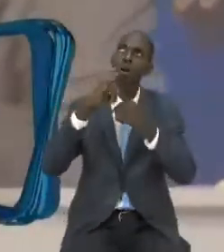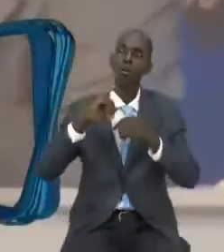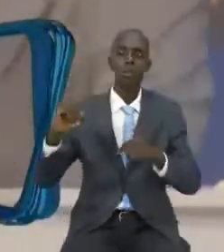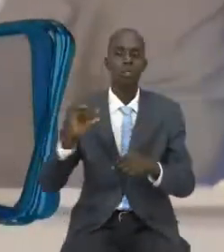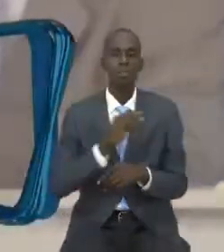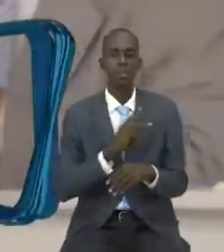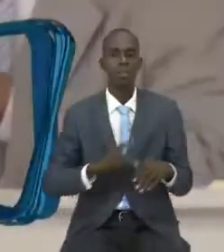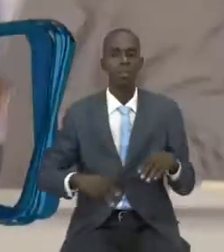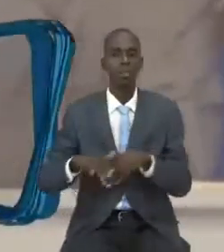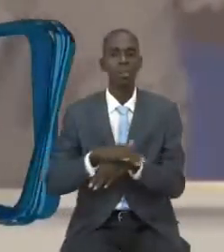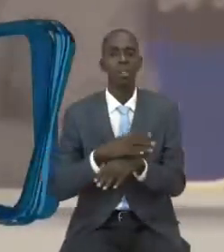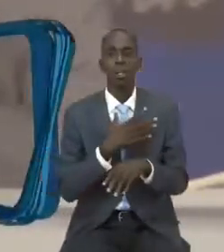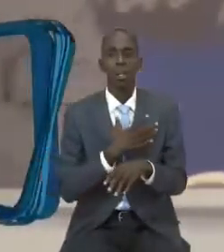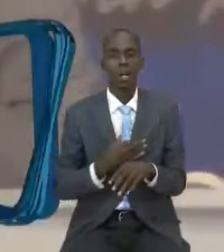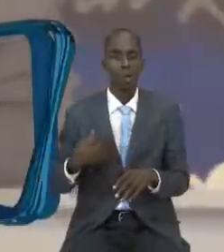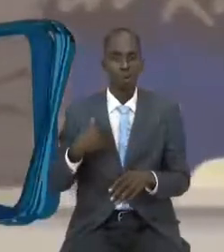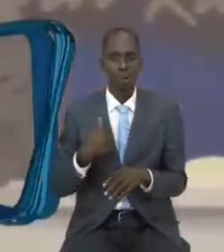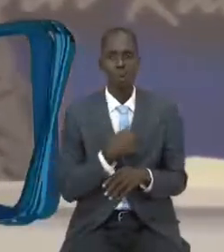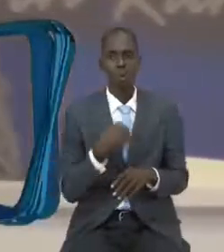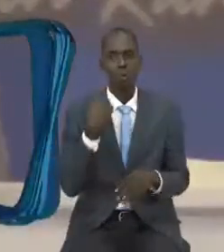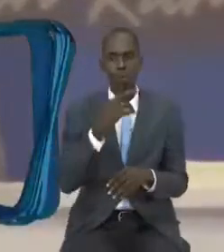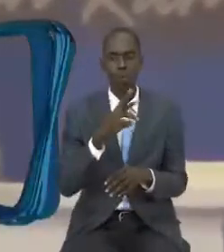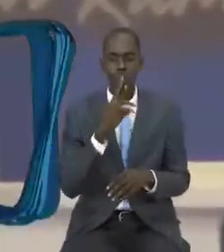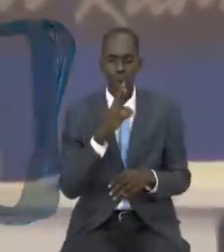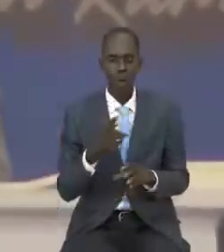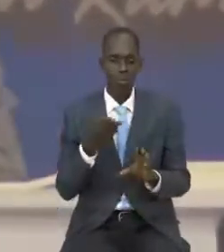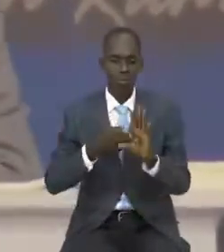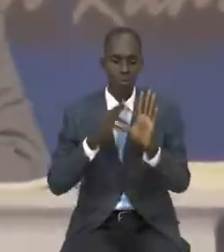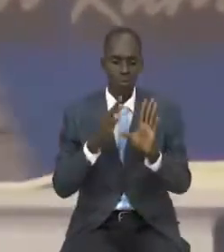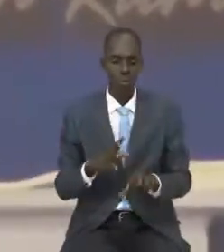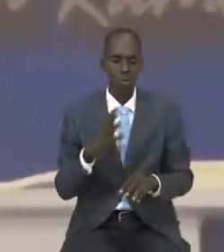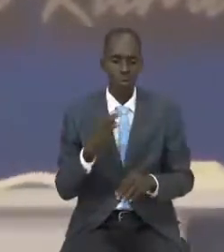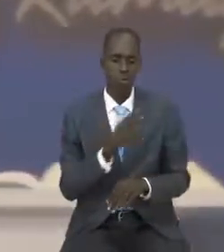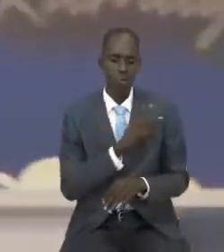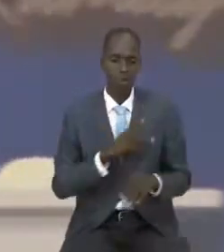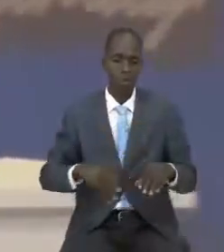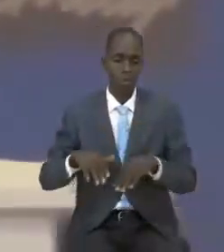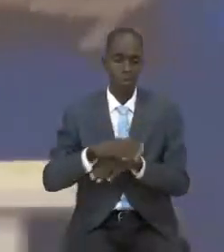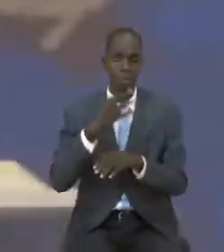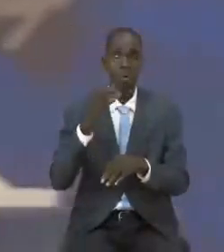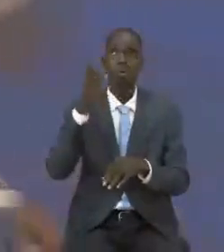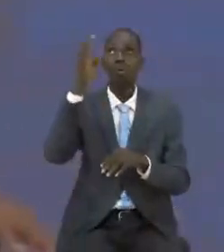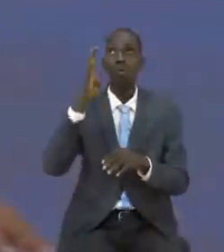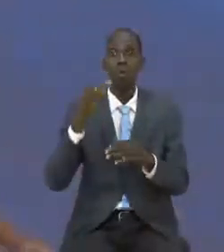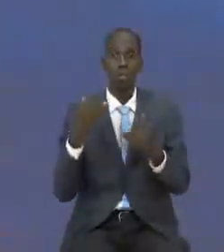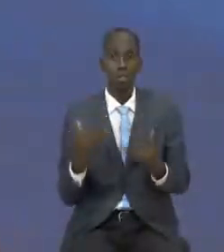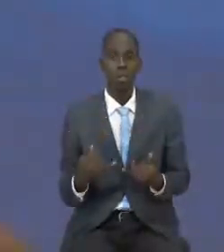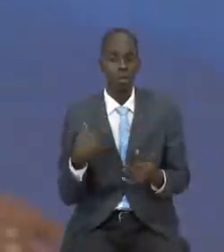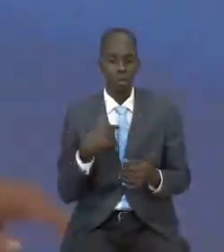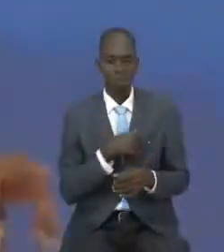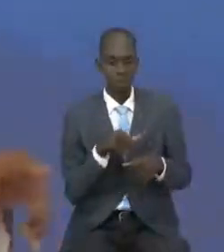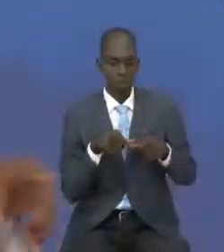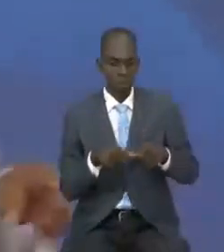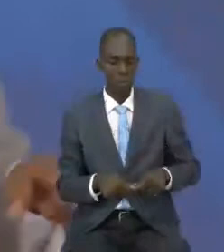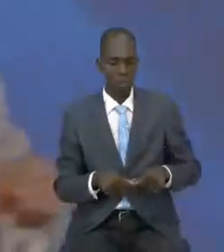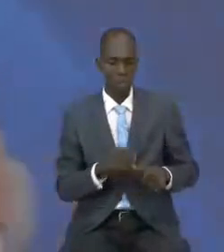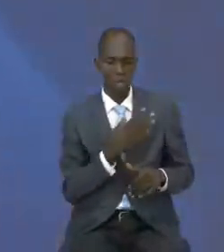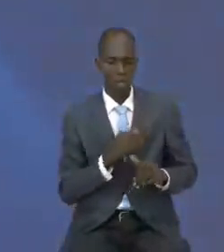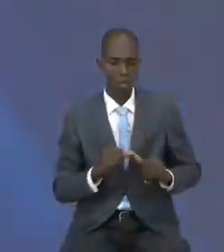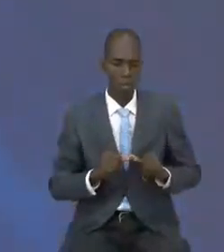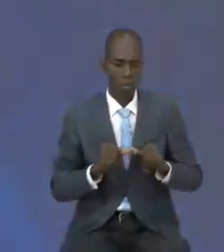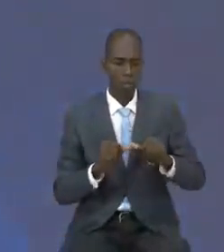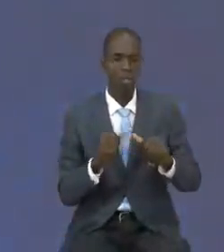And we who are partakers of the kingdom of God now, we stay, we abide, and we want to